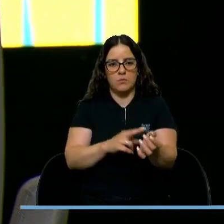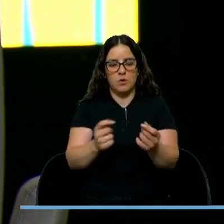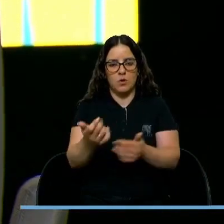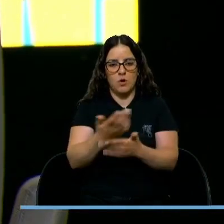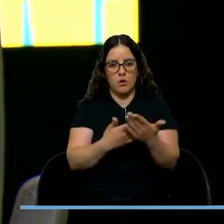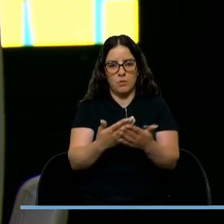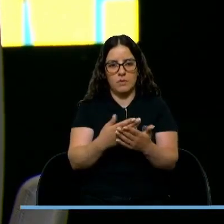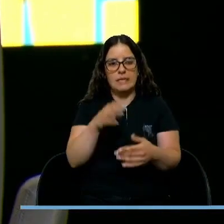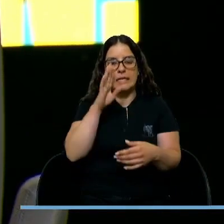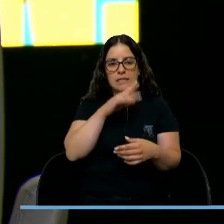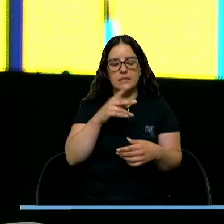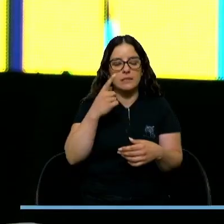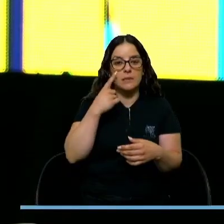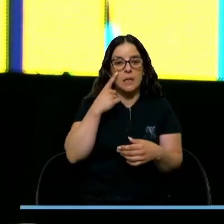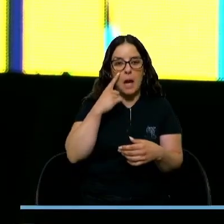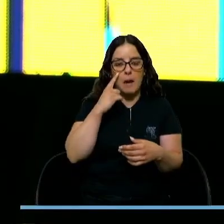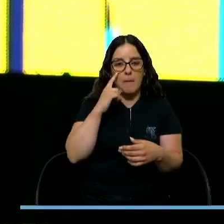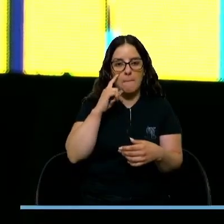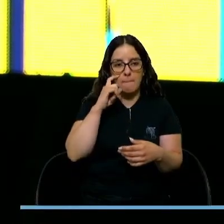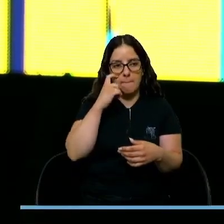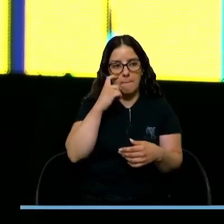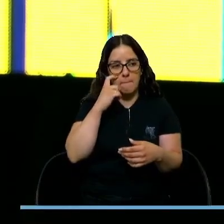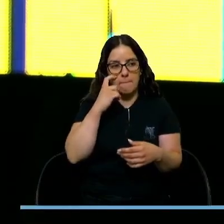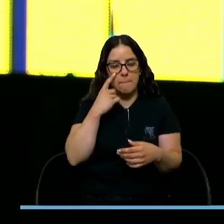this. And these